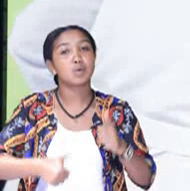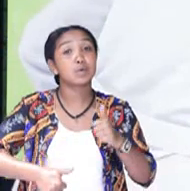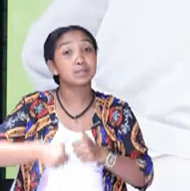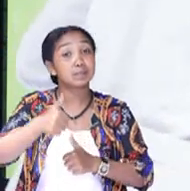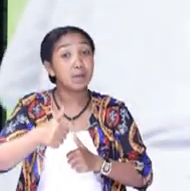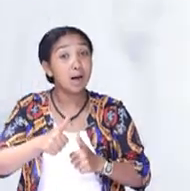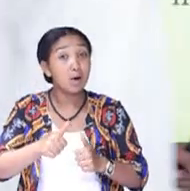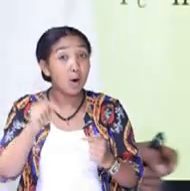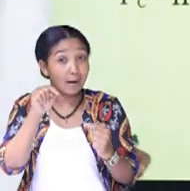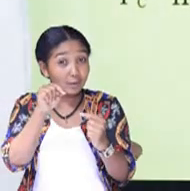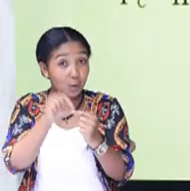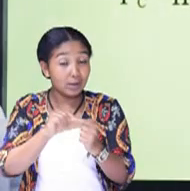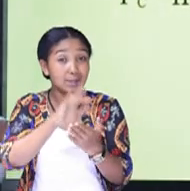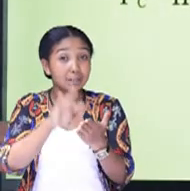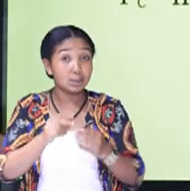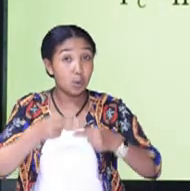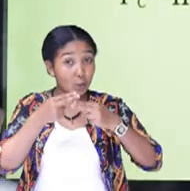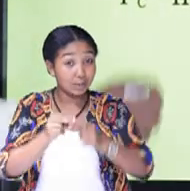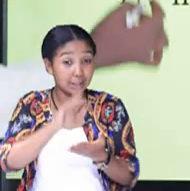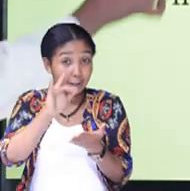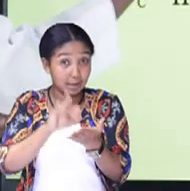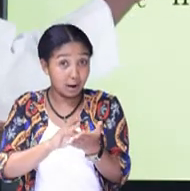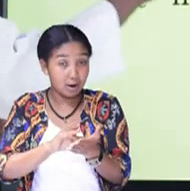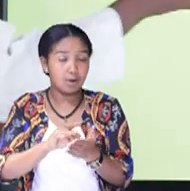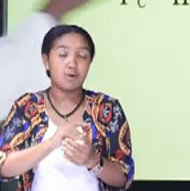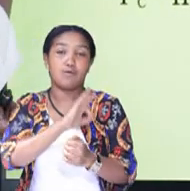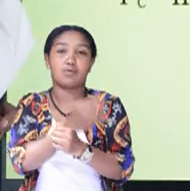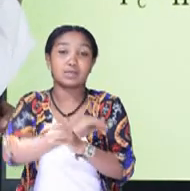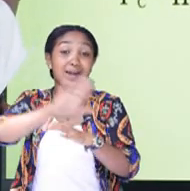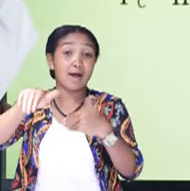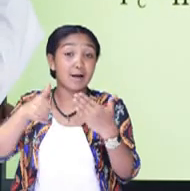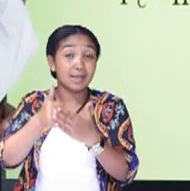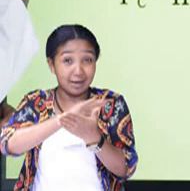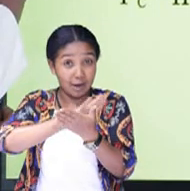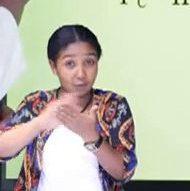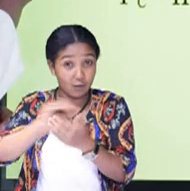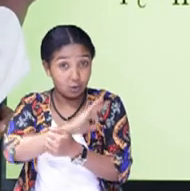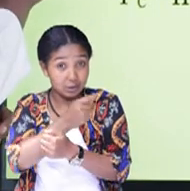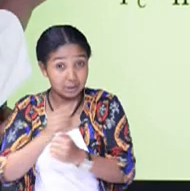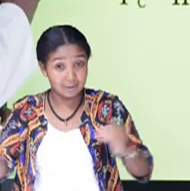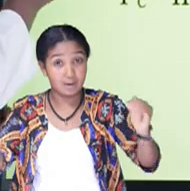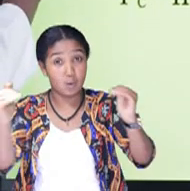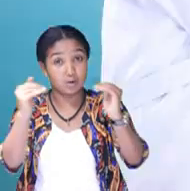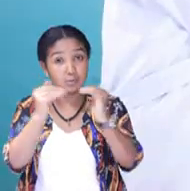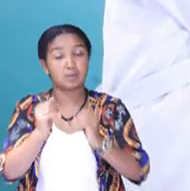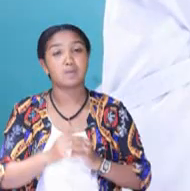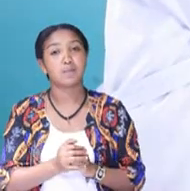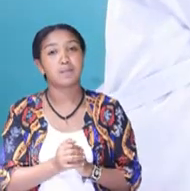acting towards the center is known as centripetal force. So generally, net force is equals